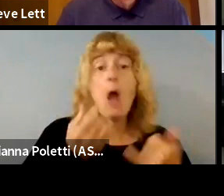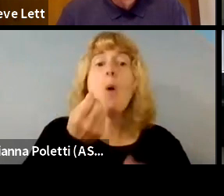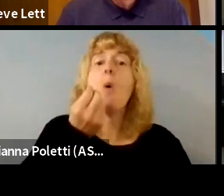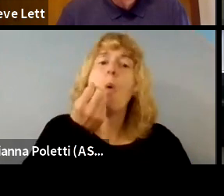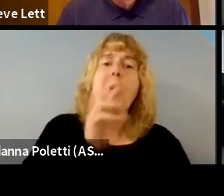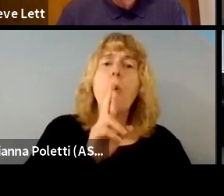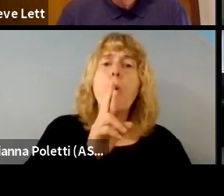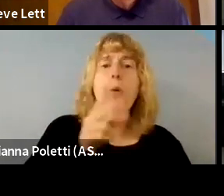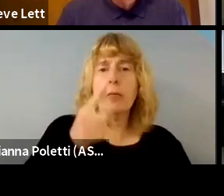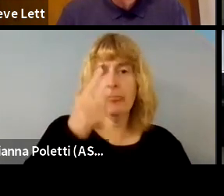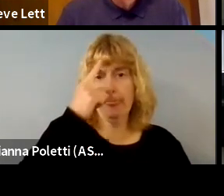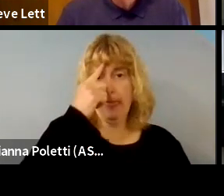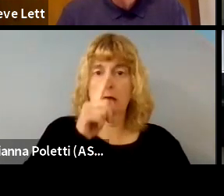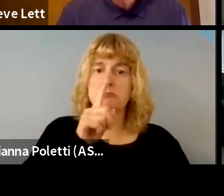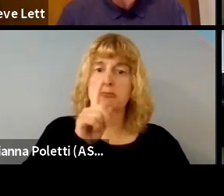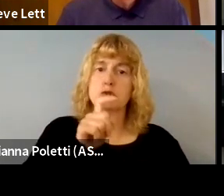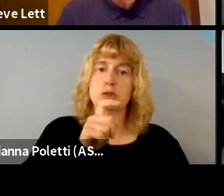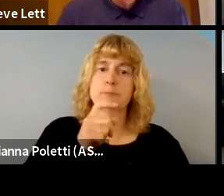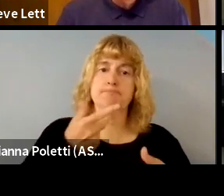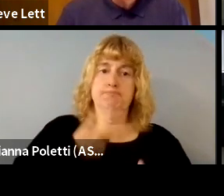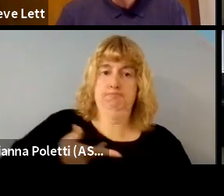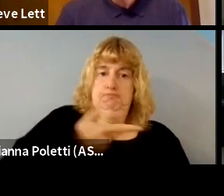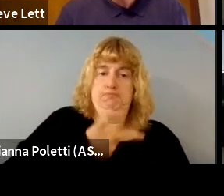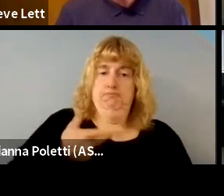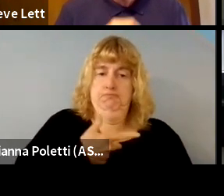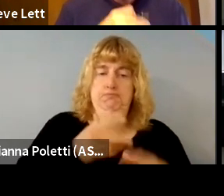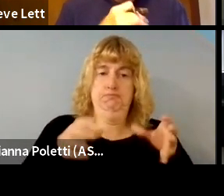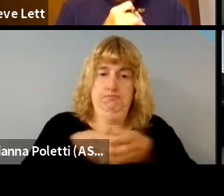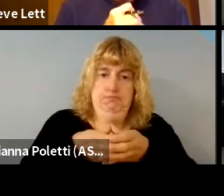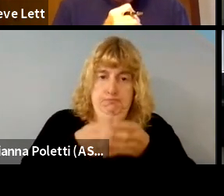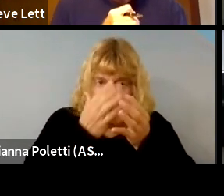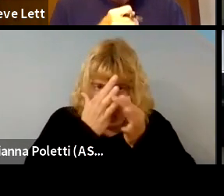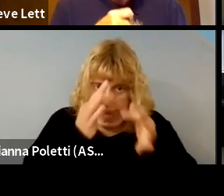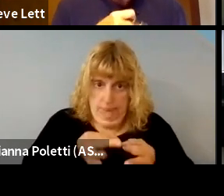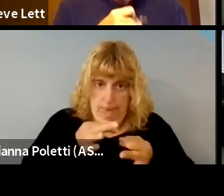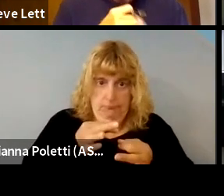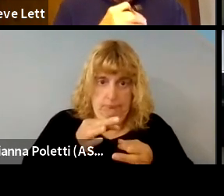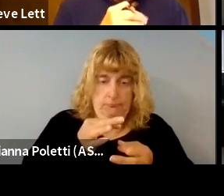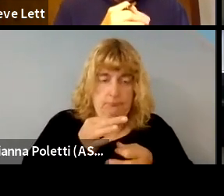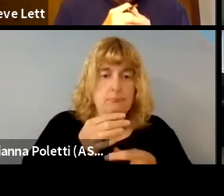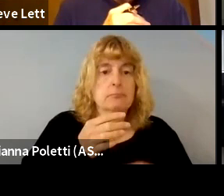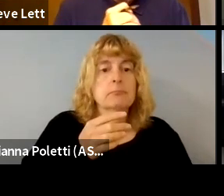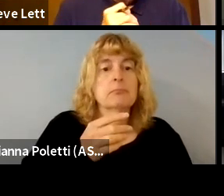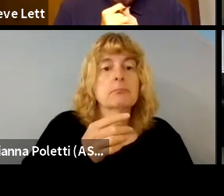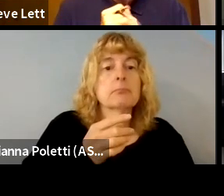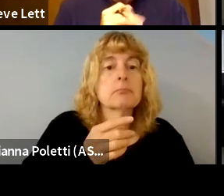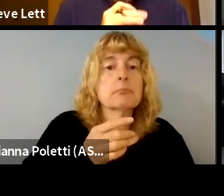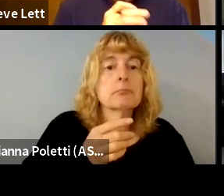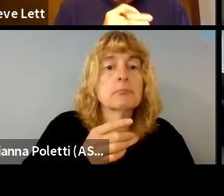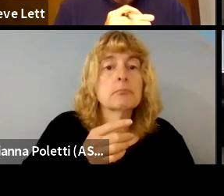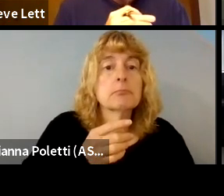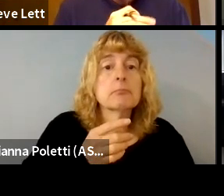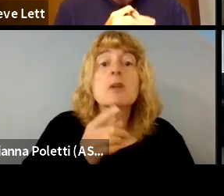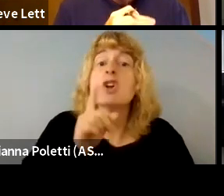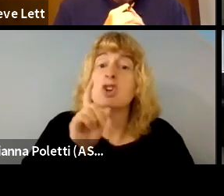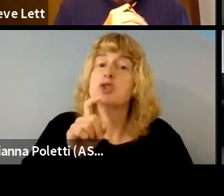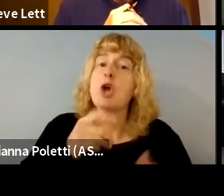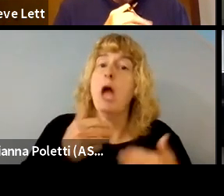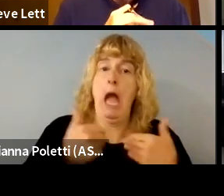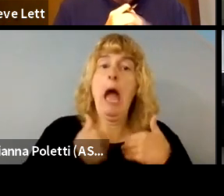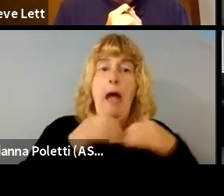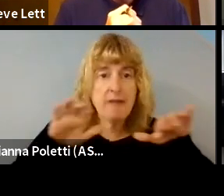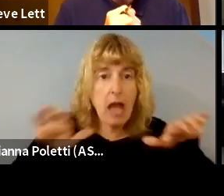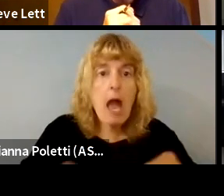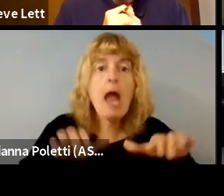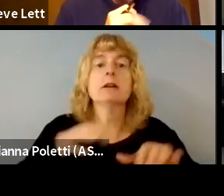the subcommittee should decide amongst themselves who's the chair of? We should have an acting chair at the moment, and then in your